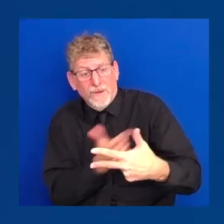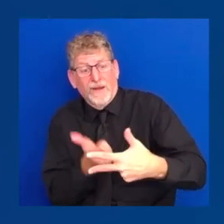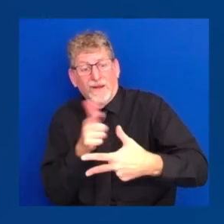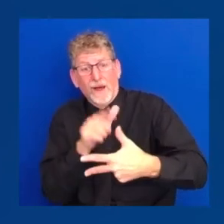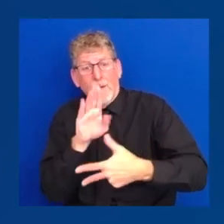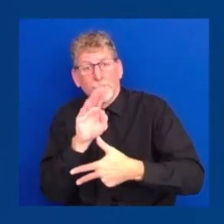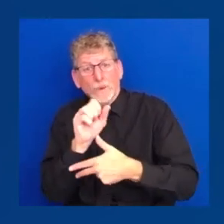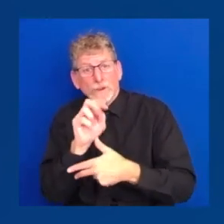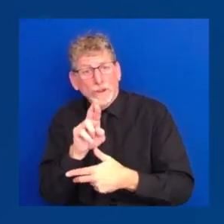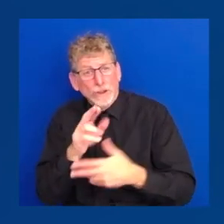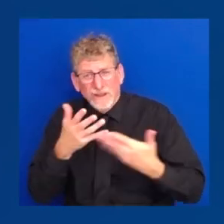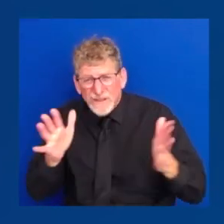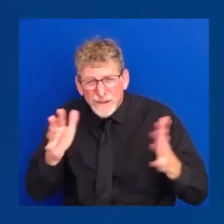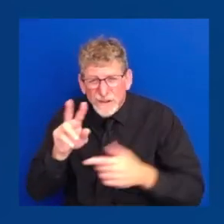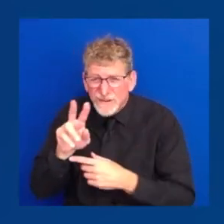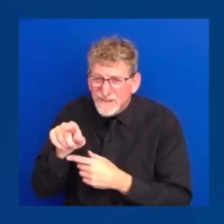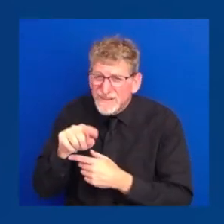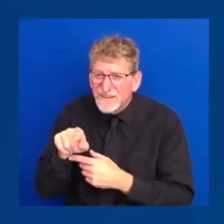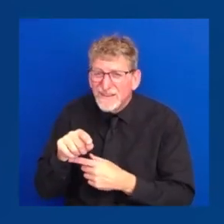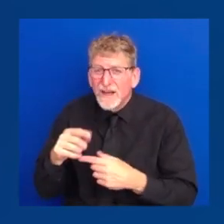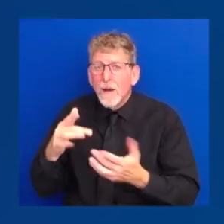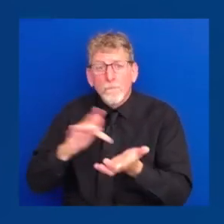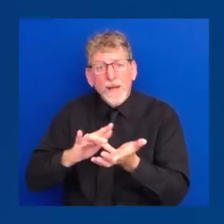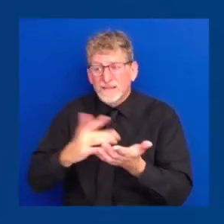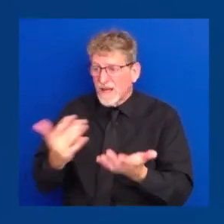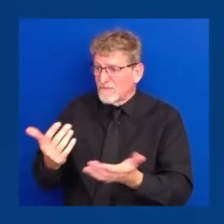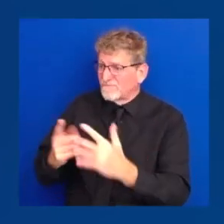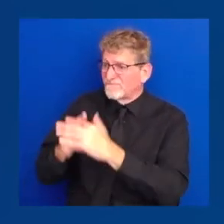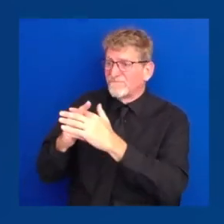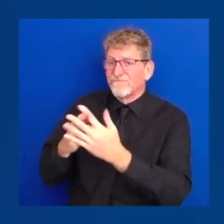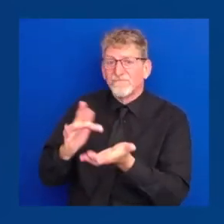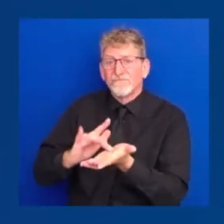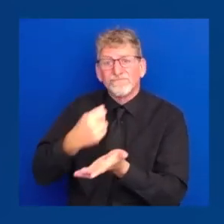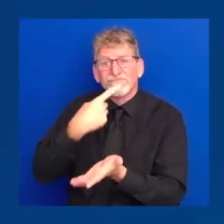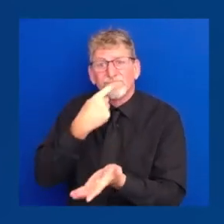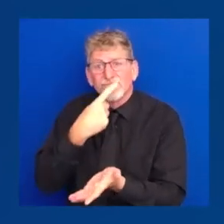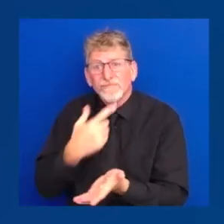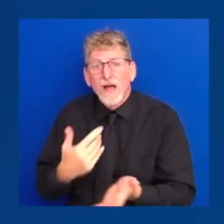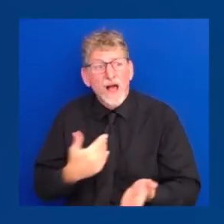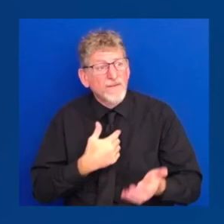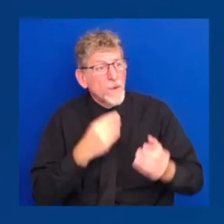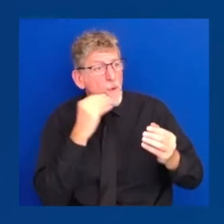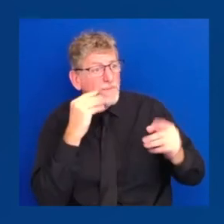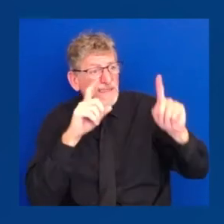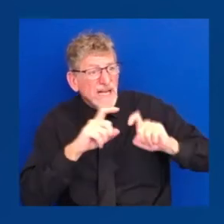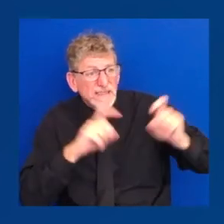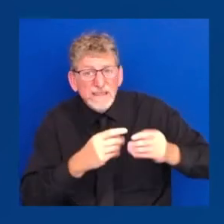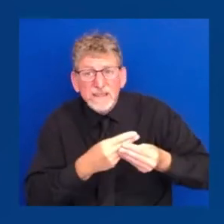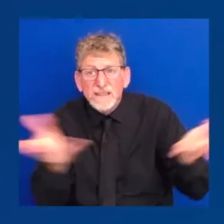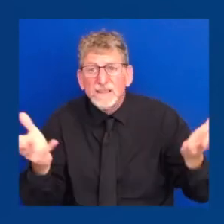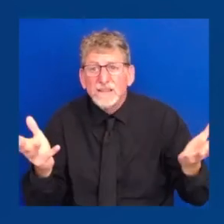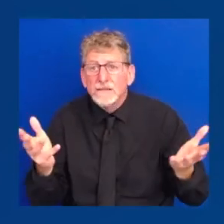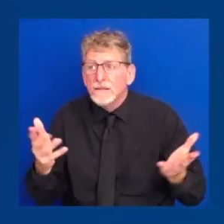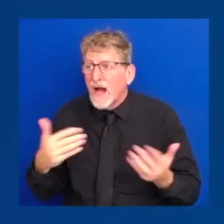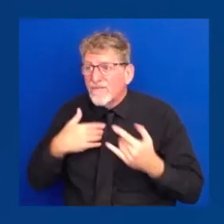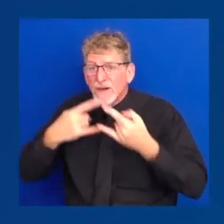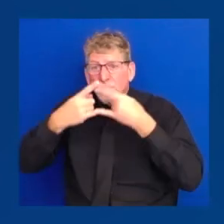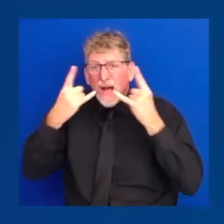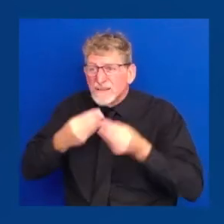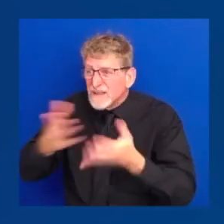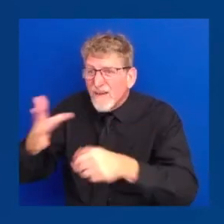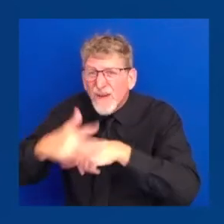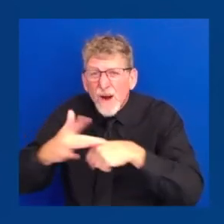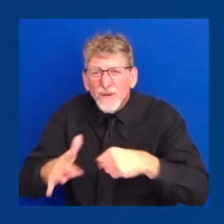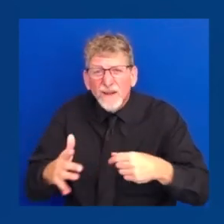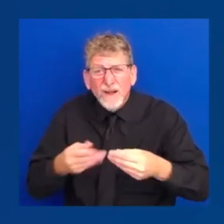free at-home testing, 400 million high-quality masks going out for free. And because of this progress and